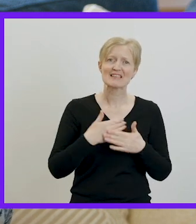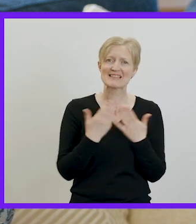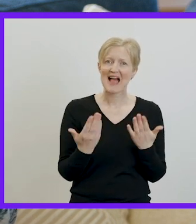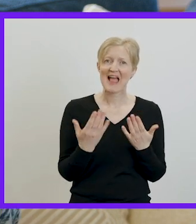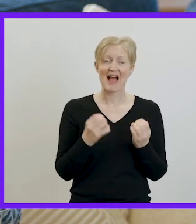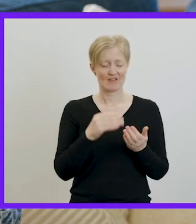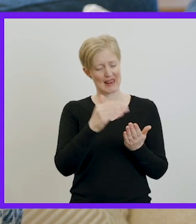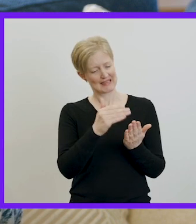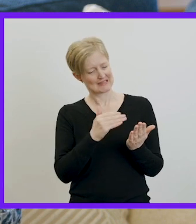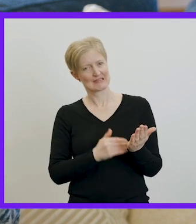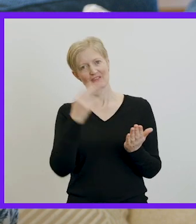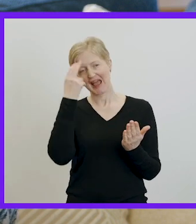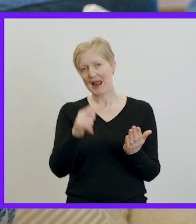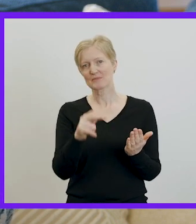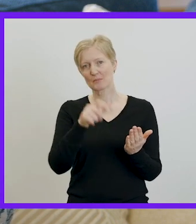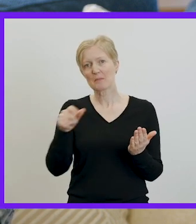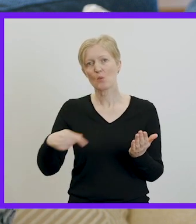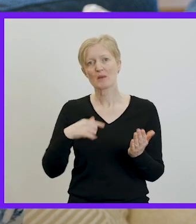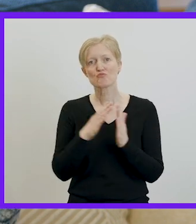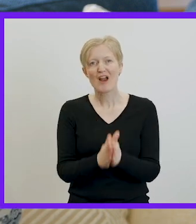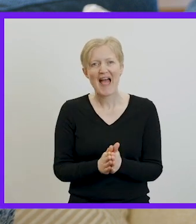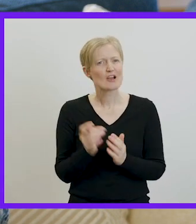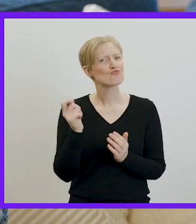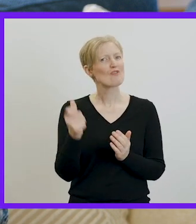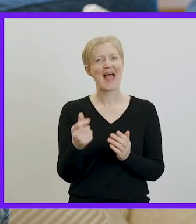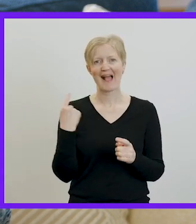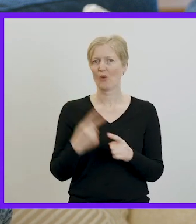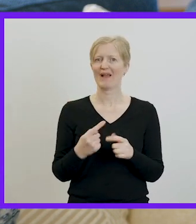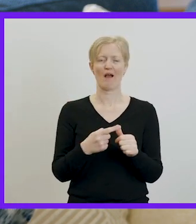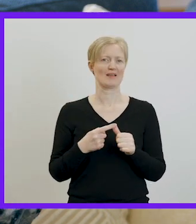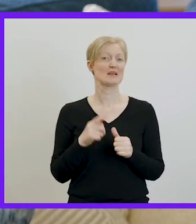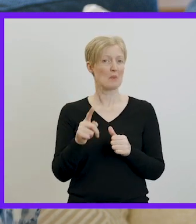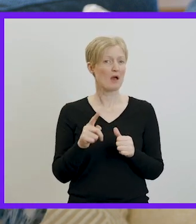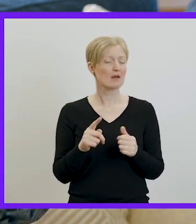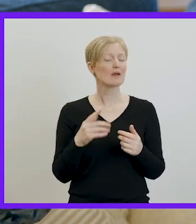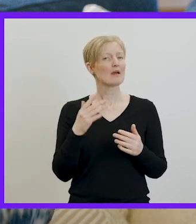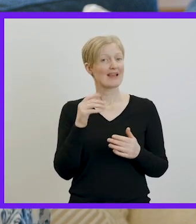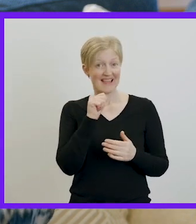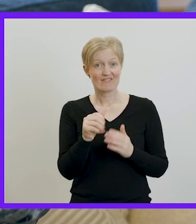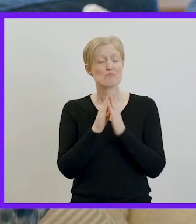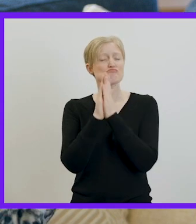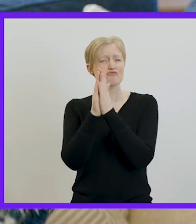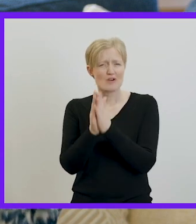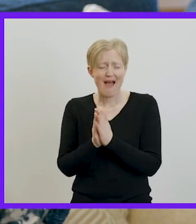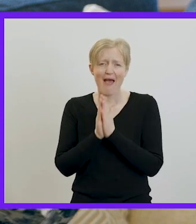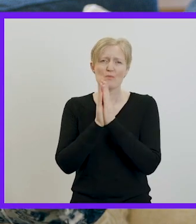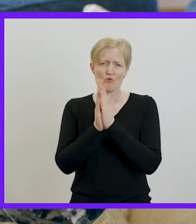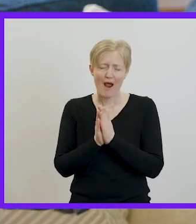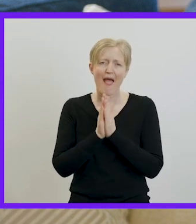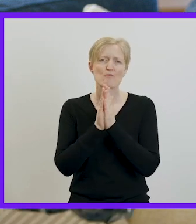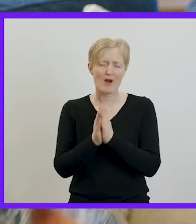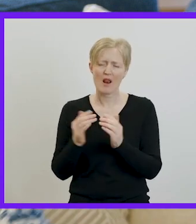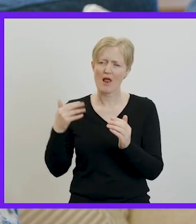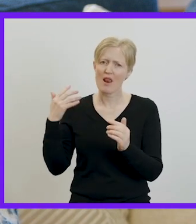for. Very rarely do we see instant results. But over time, as we continue to persist in